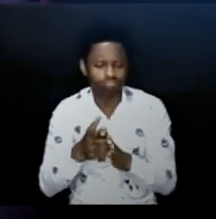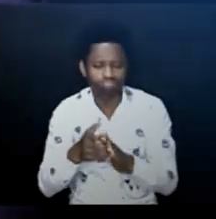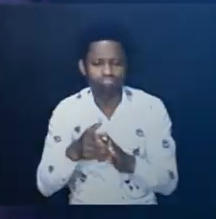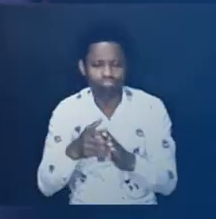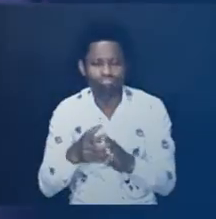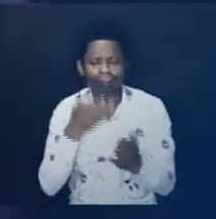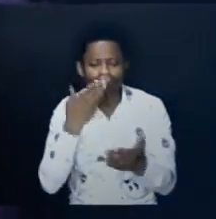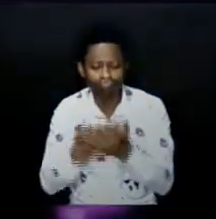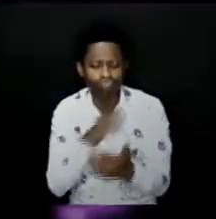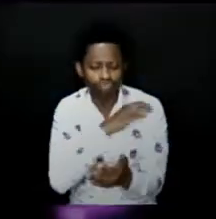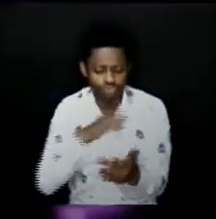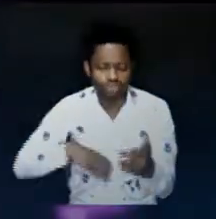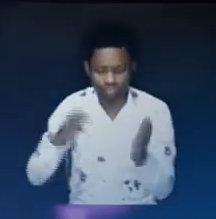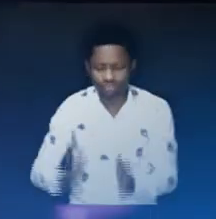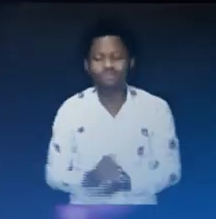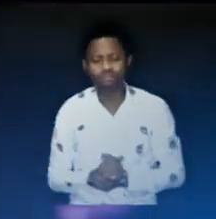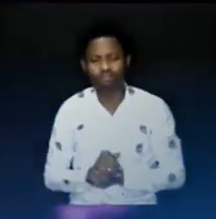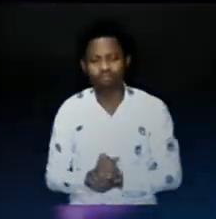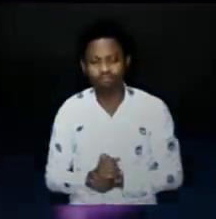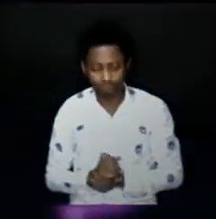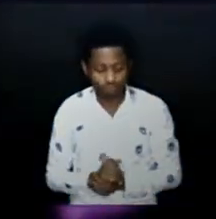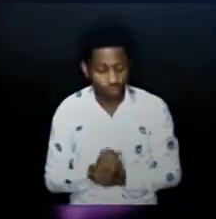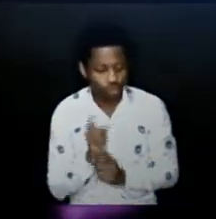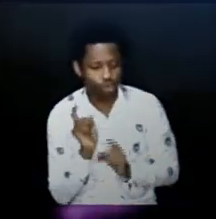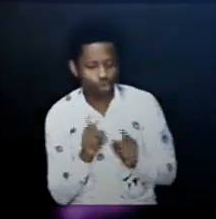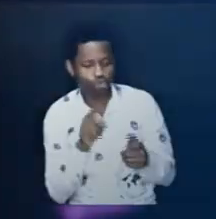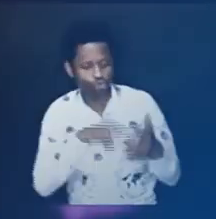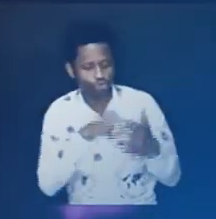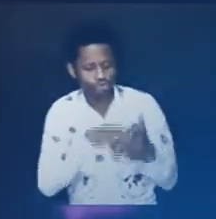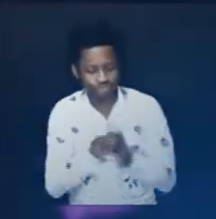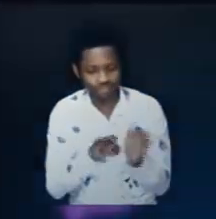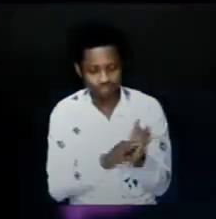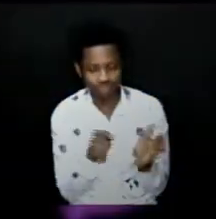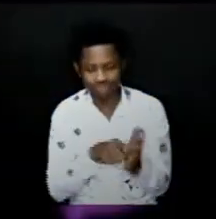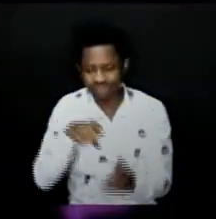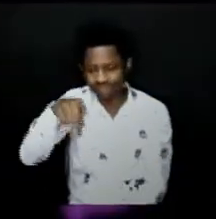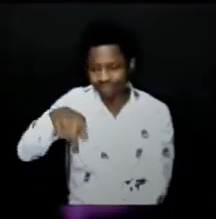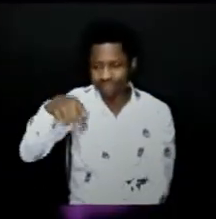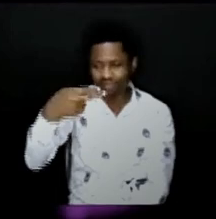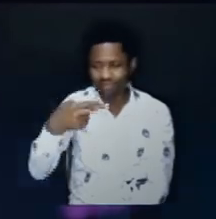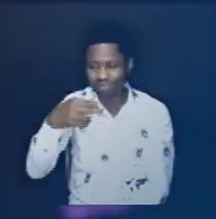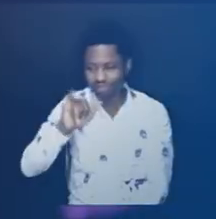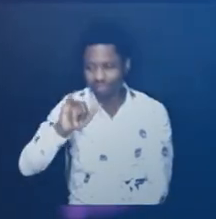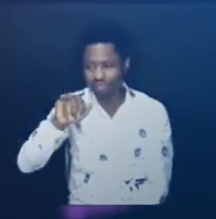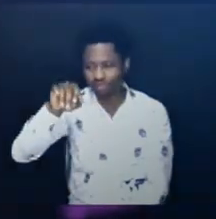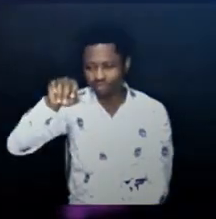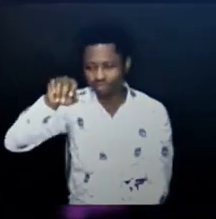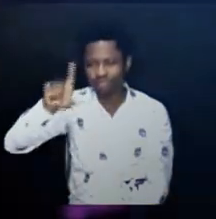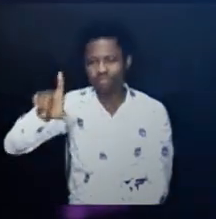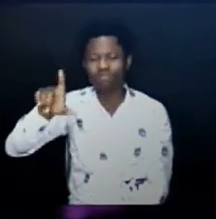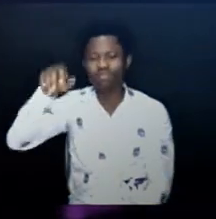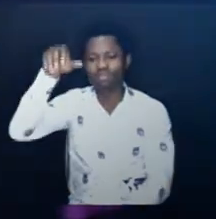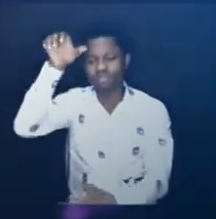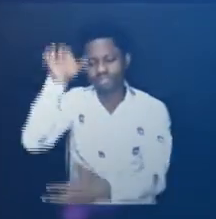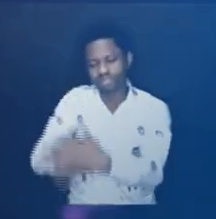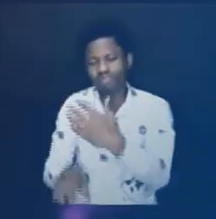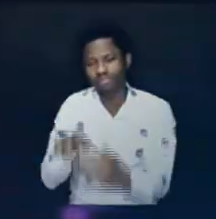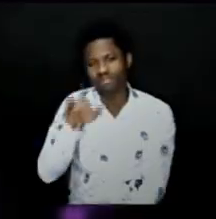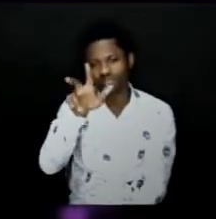Philippians chapter 3. I'll start from verse 17.